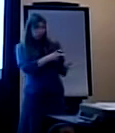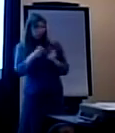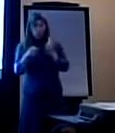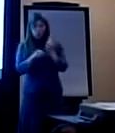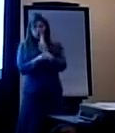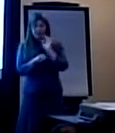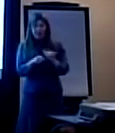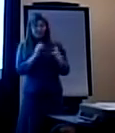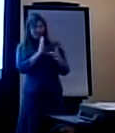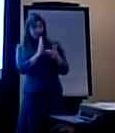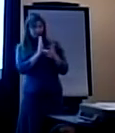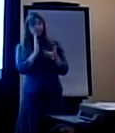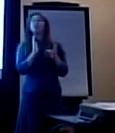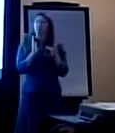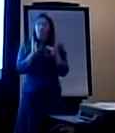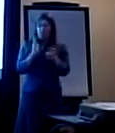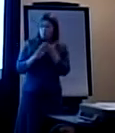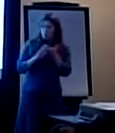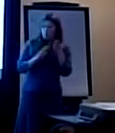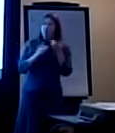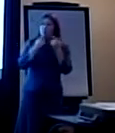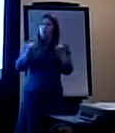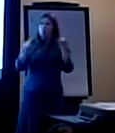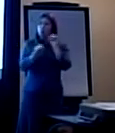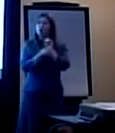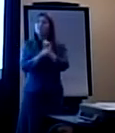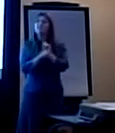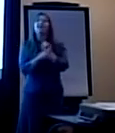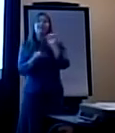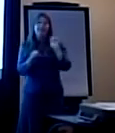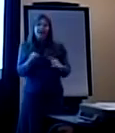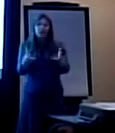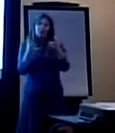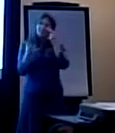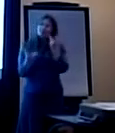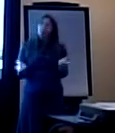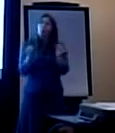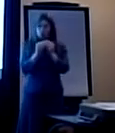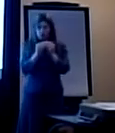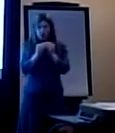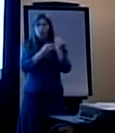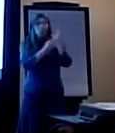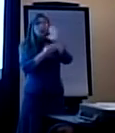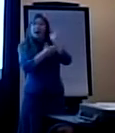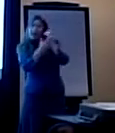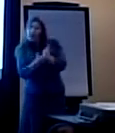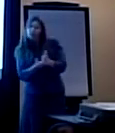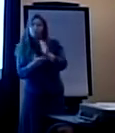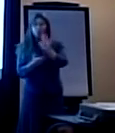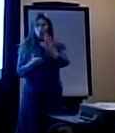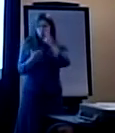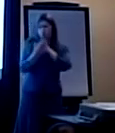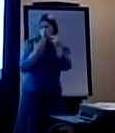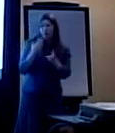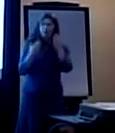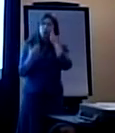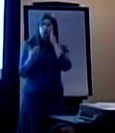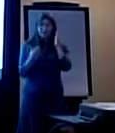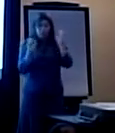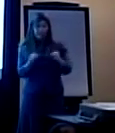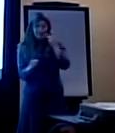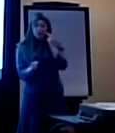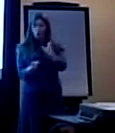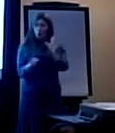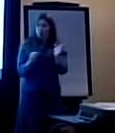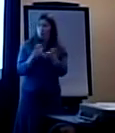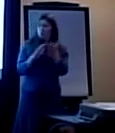a good technology. That's useful. And building evaluative tools into the programs helps you know you're getting on track. You know why it's working. You